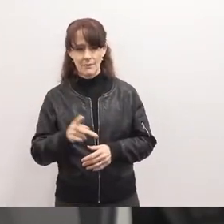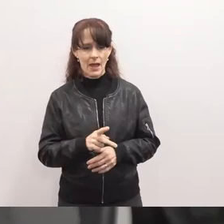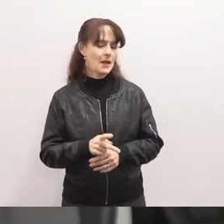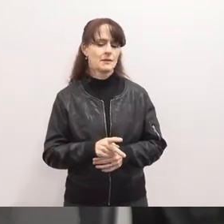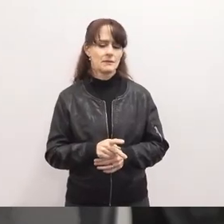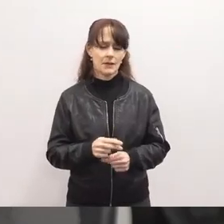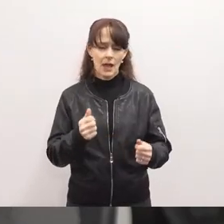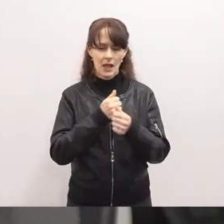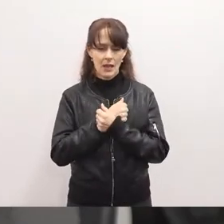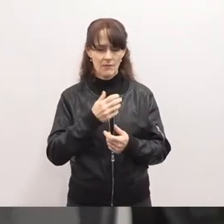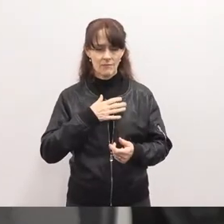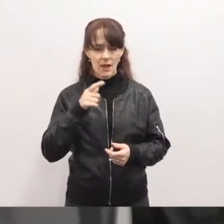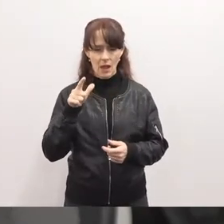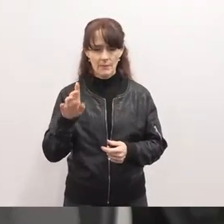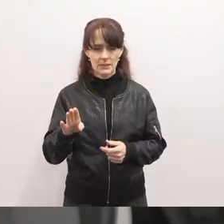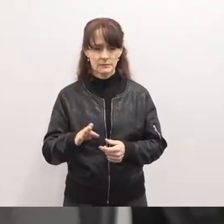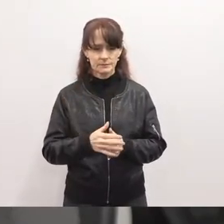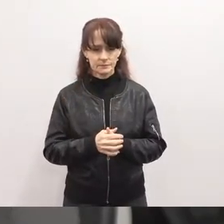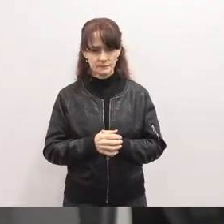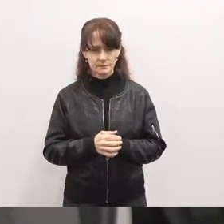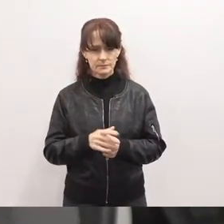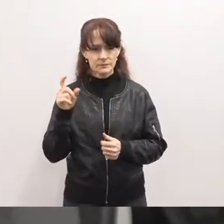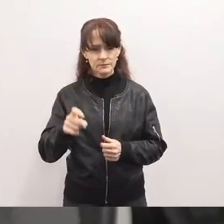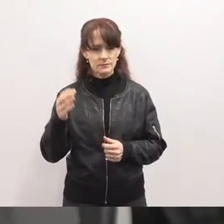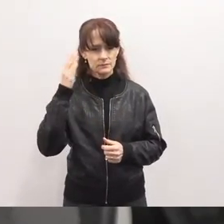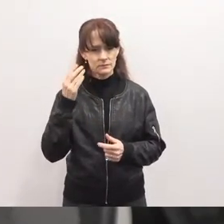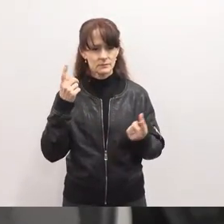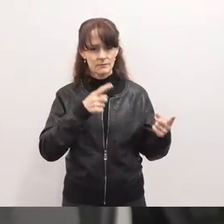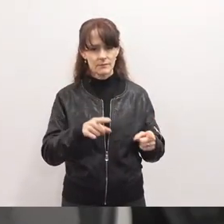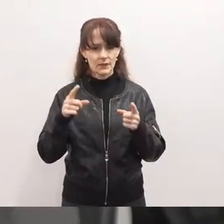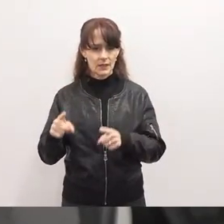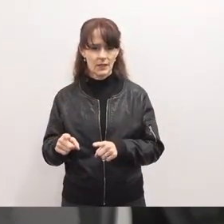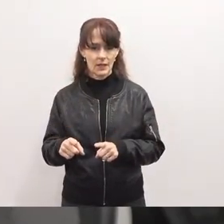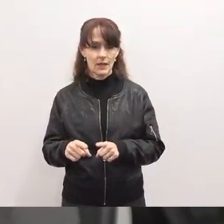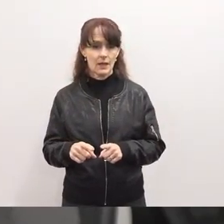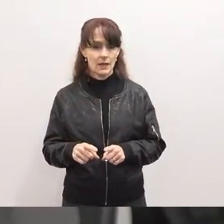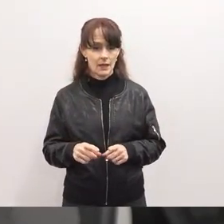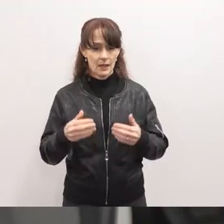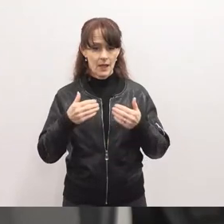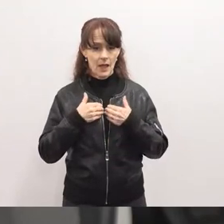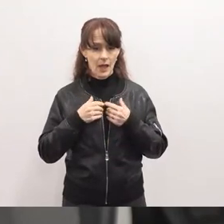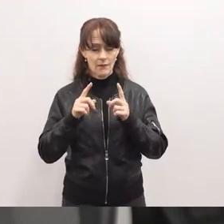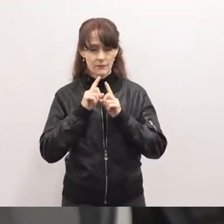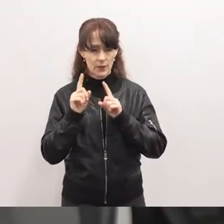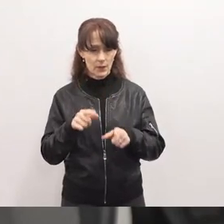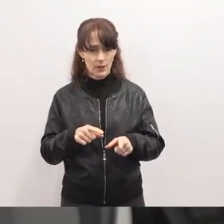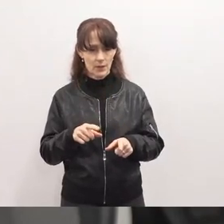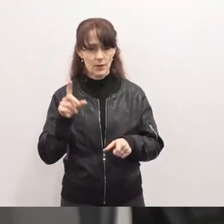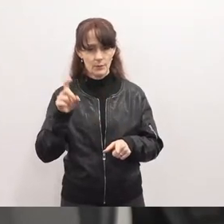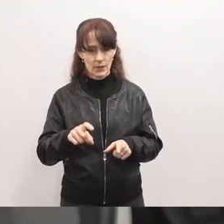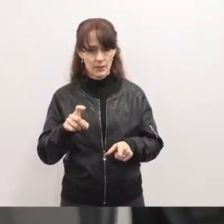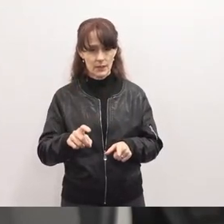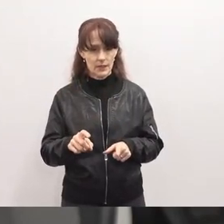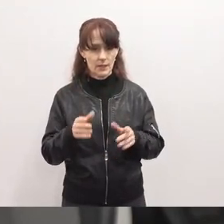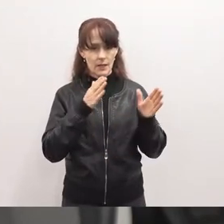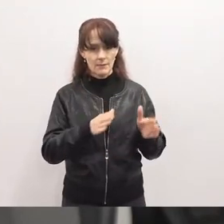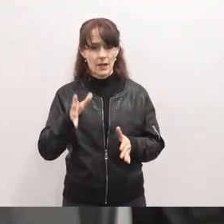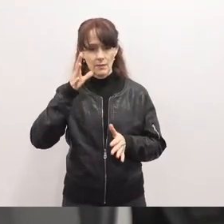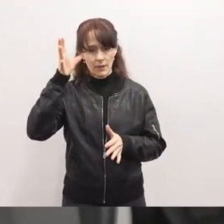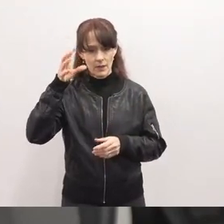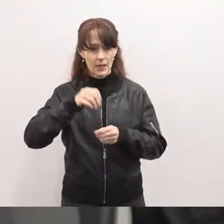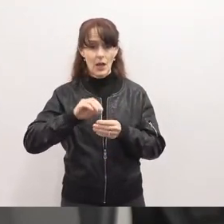So I love my Long Beach. So I need to know what's going on. I have solutions. We do need the Planned Parenthood